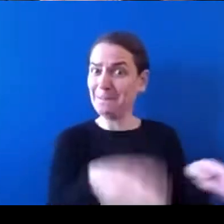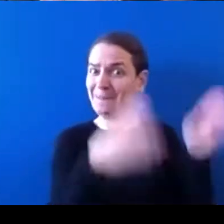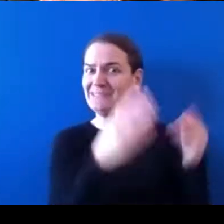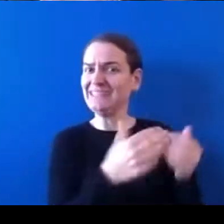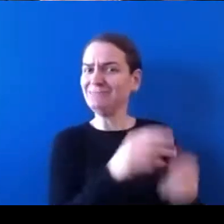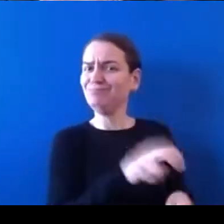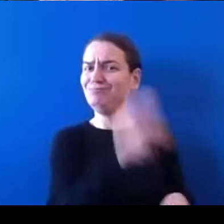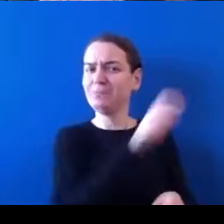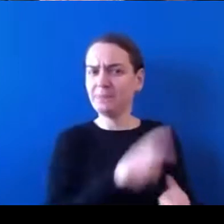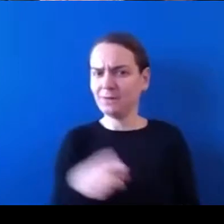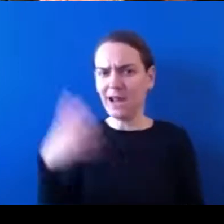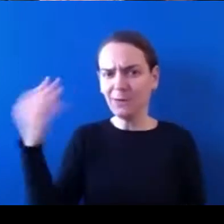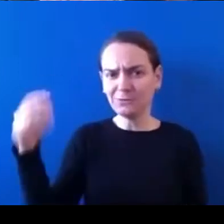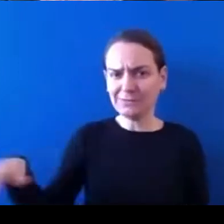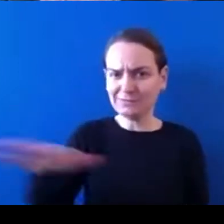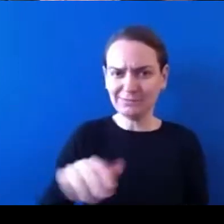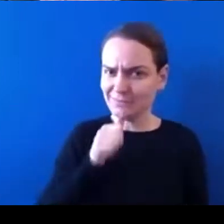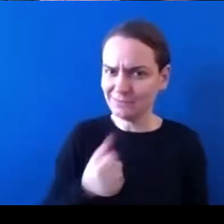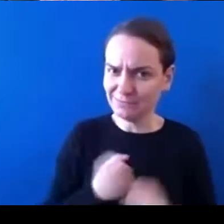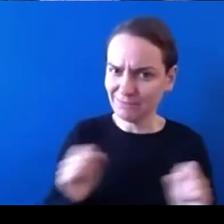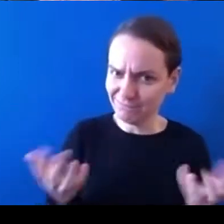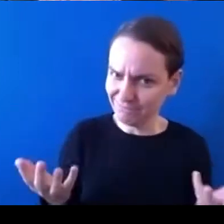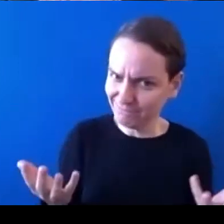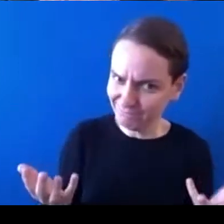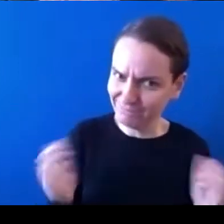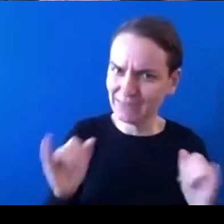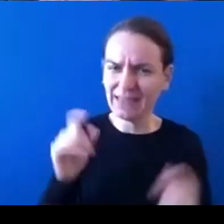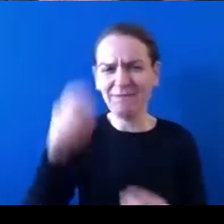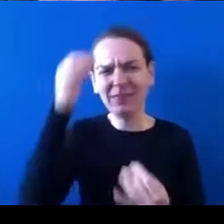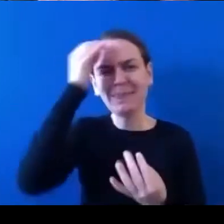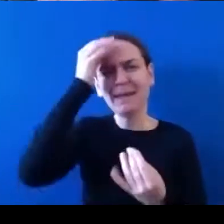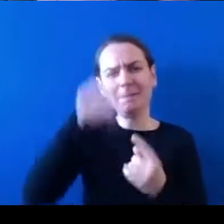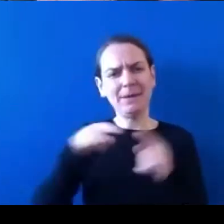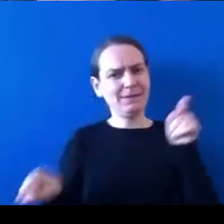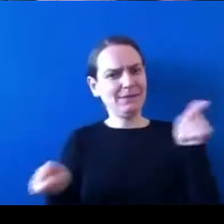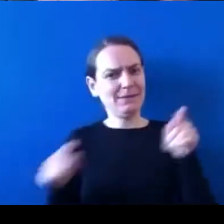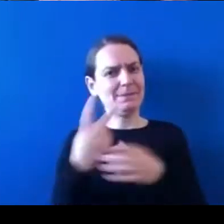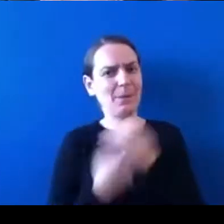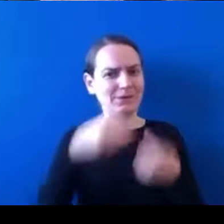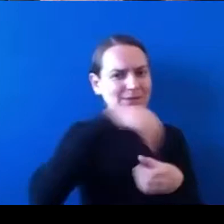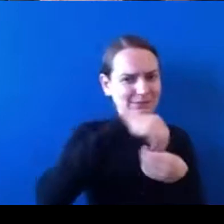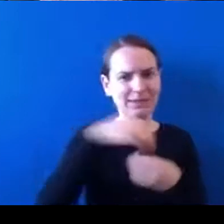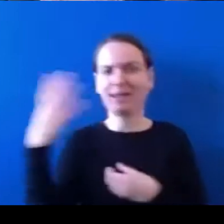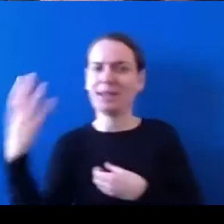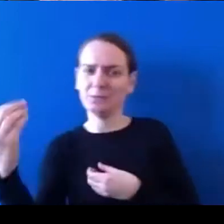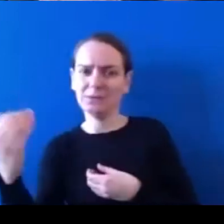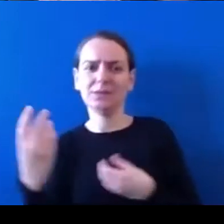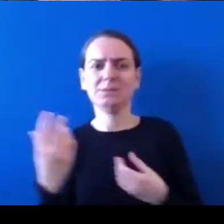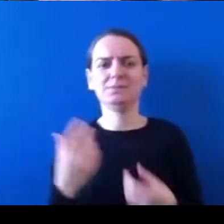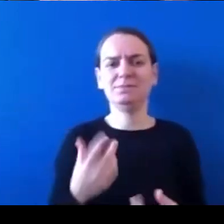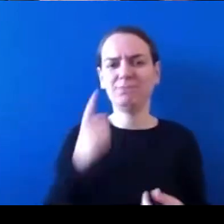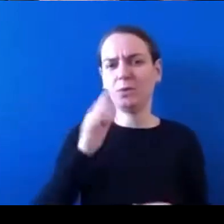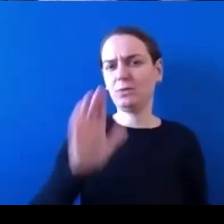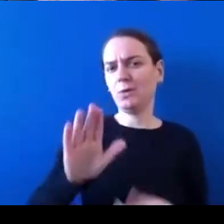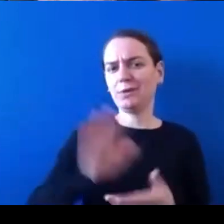more rural, more suburban, or more urban. And that impacts your mobility